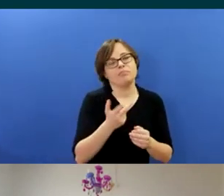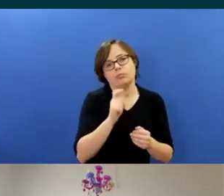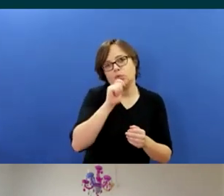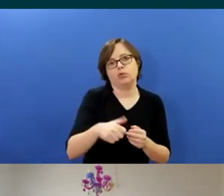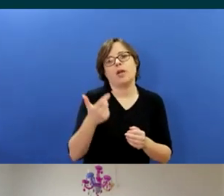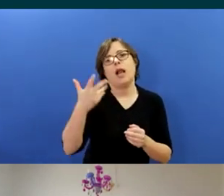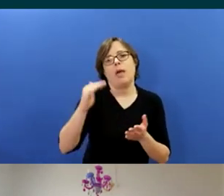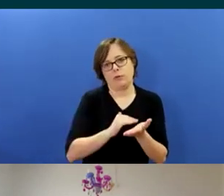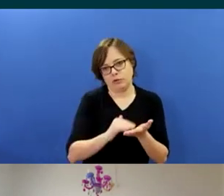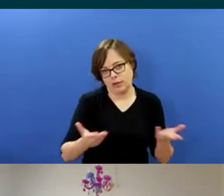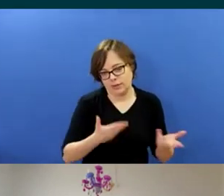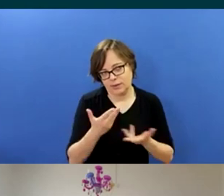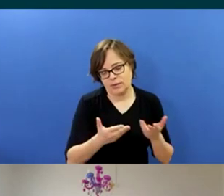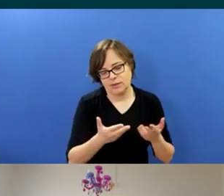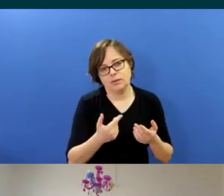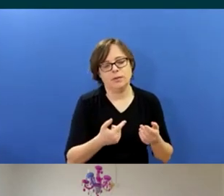assembly and